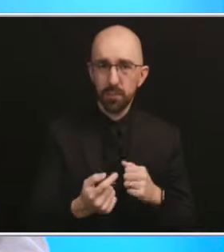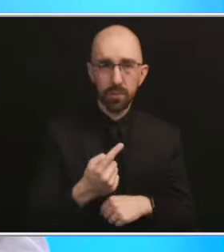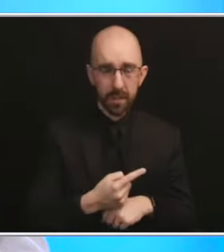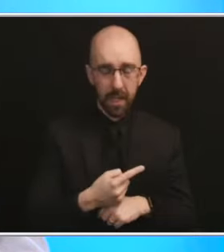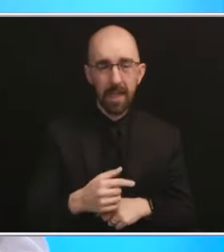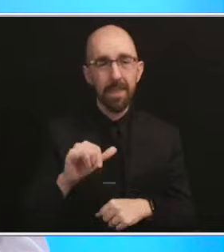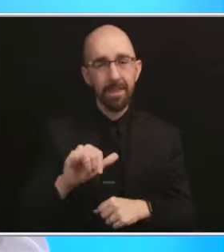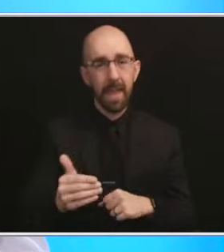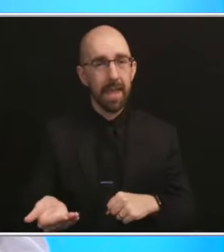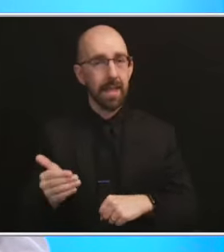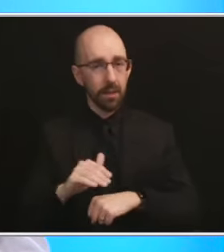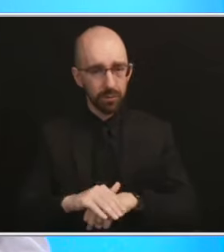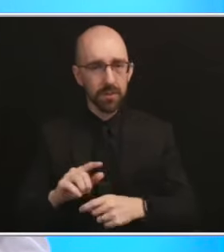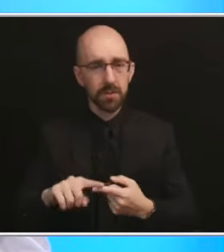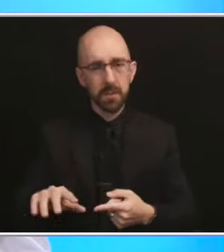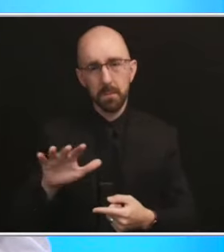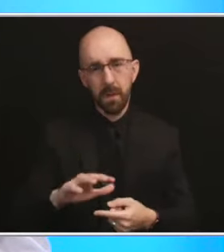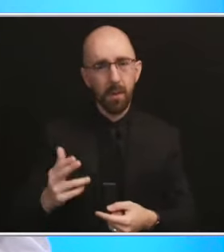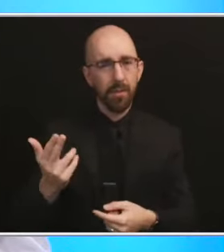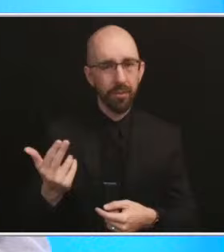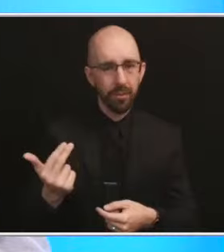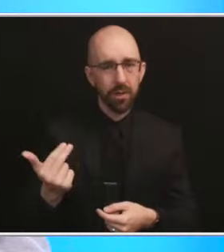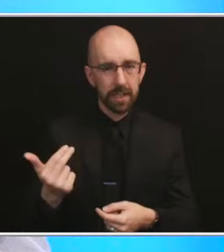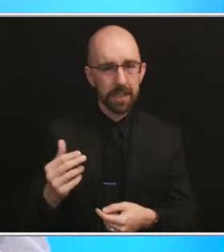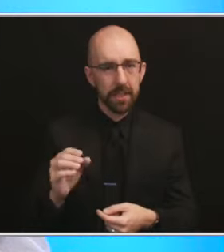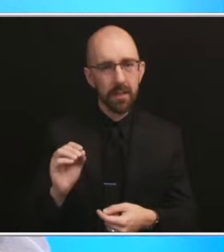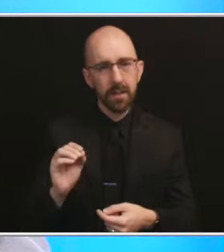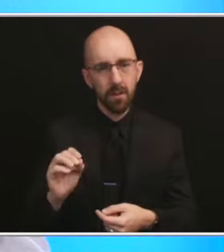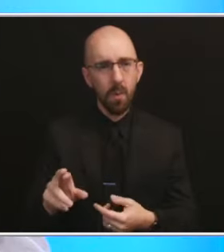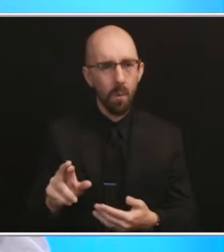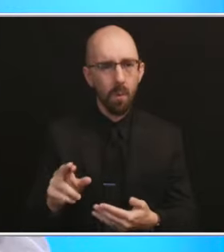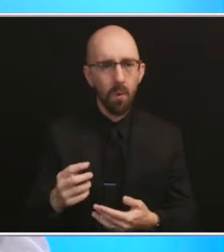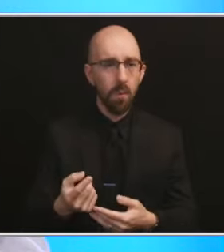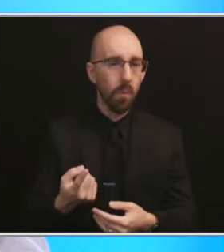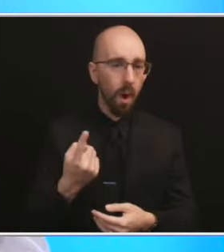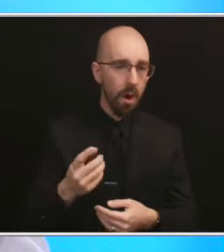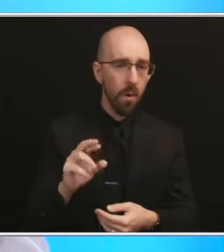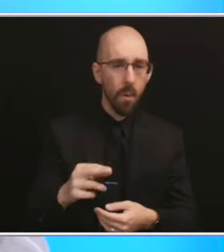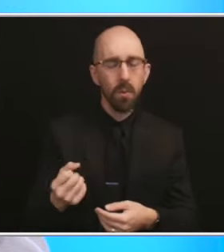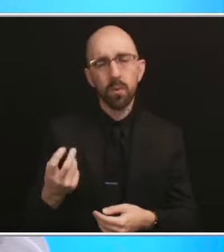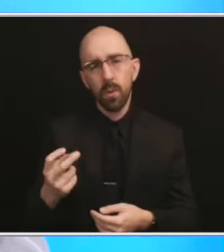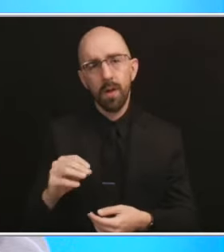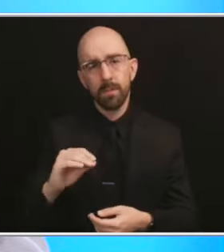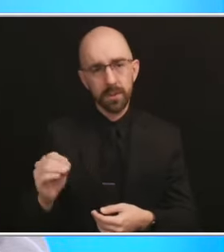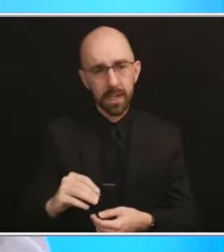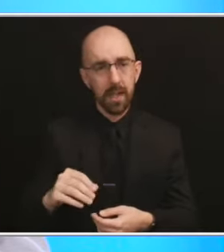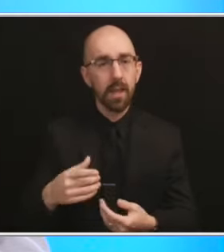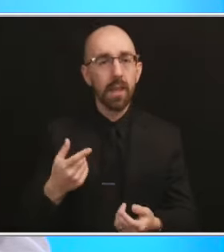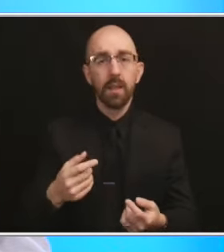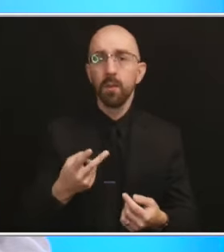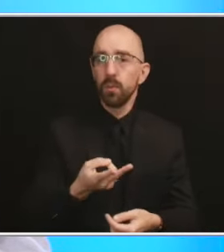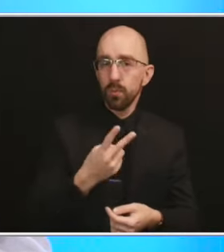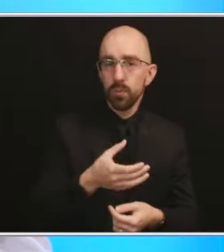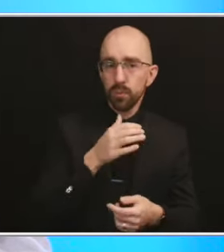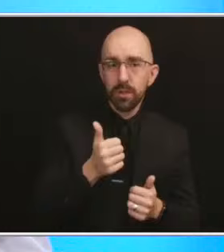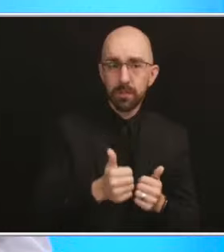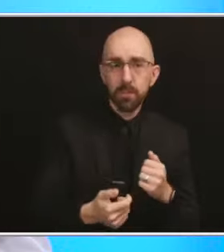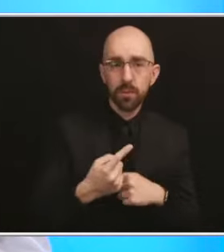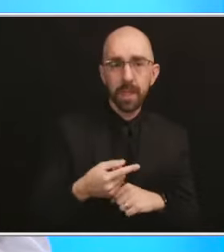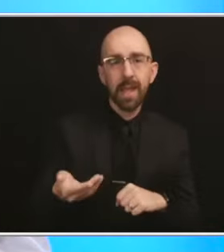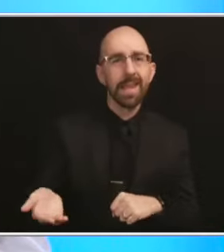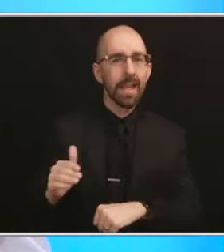increases it to about 13 or 12% or so. And if you drink 2 drinks a day, it increases it more to